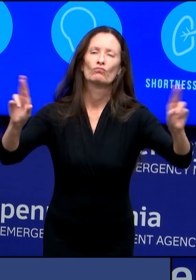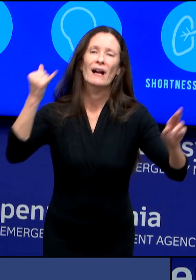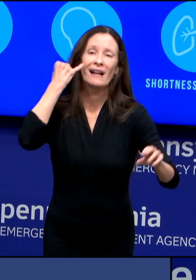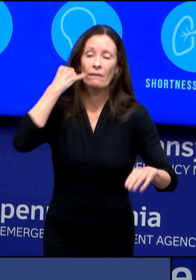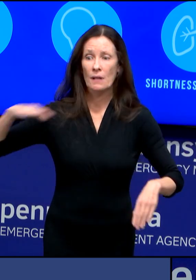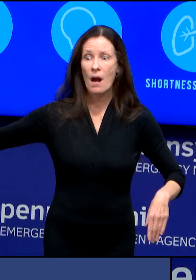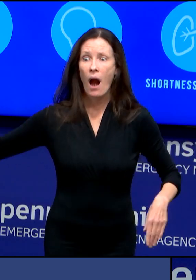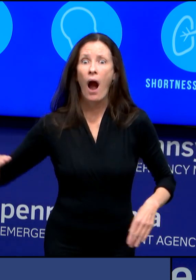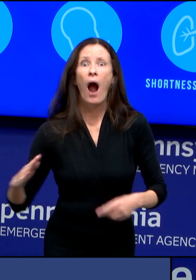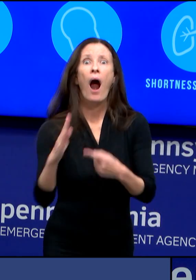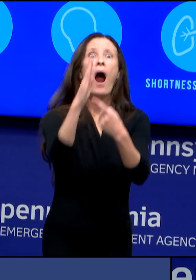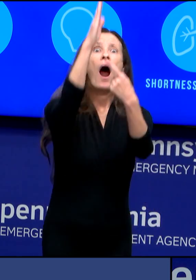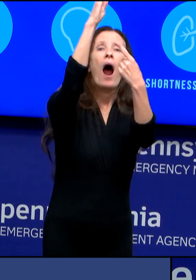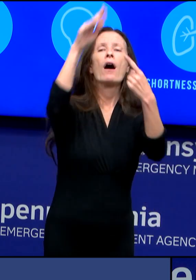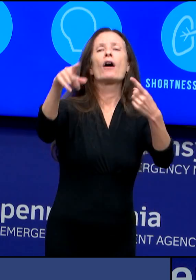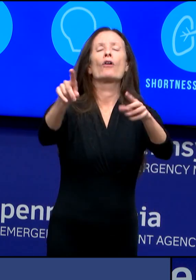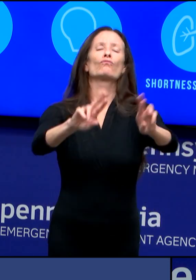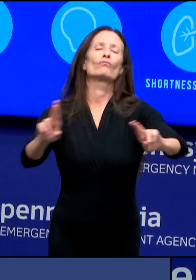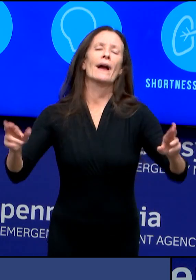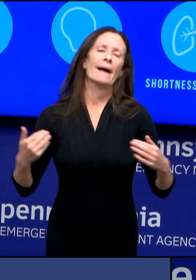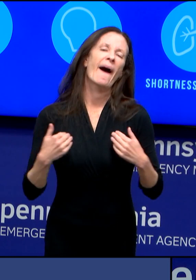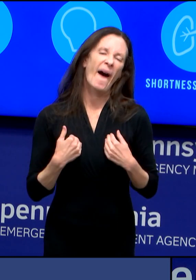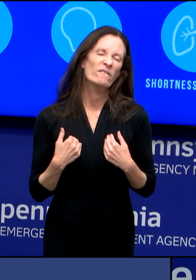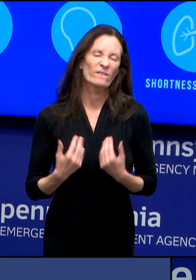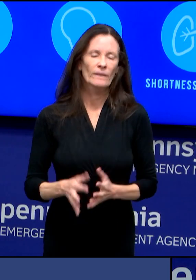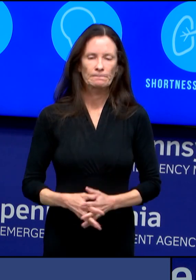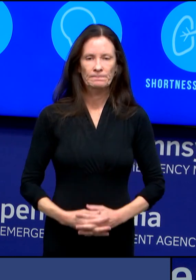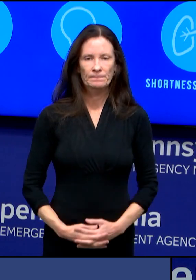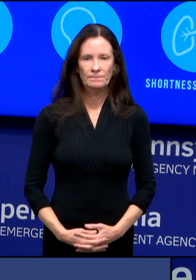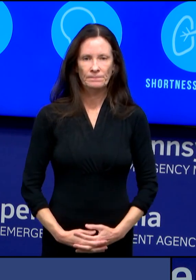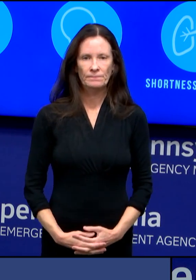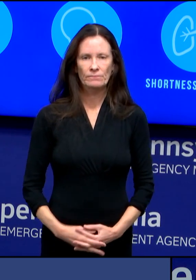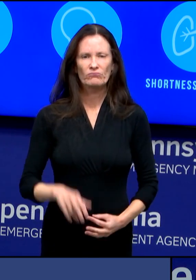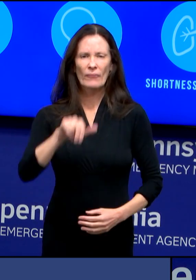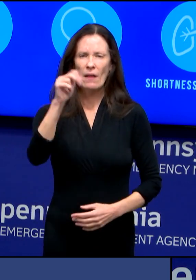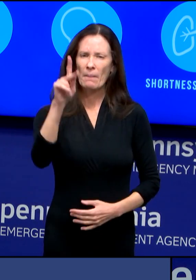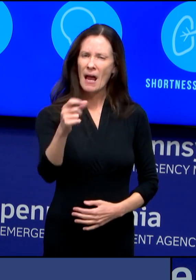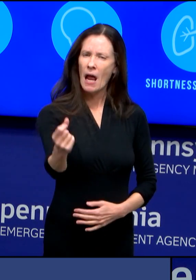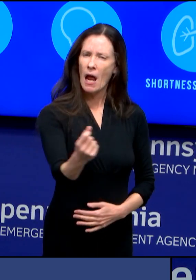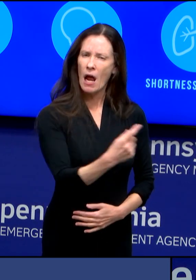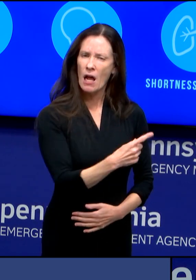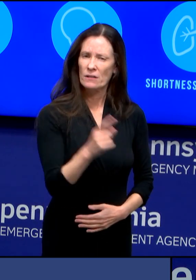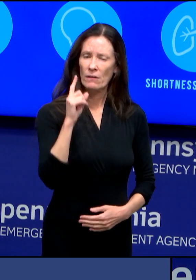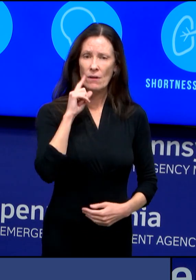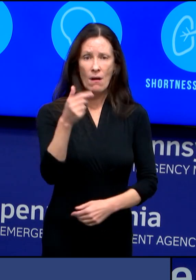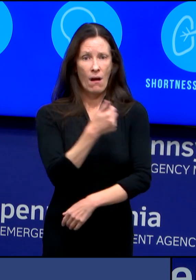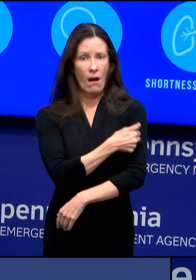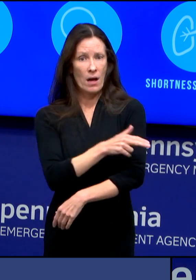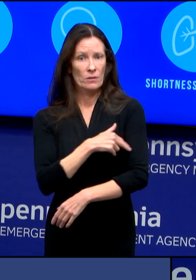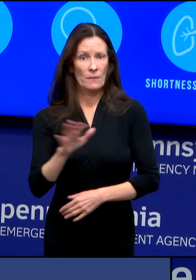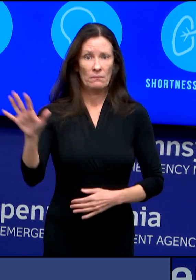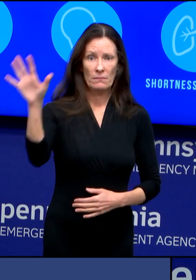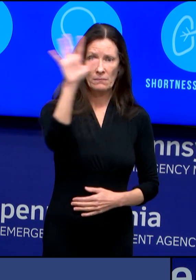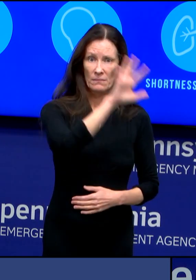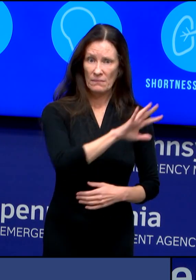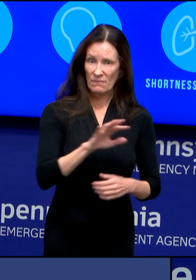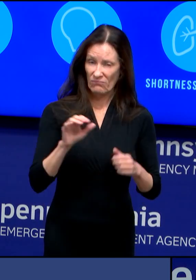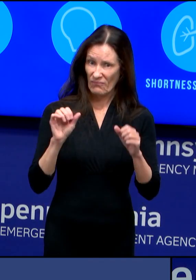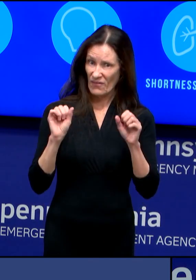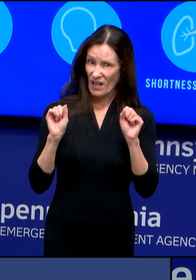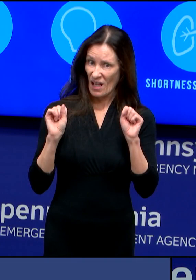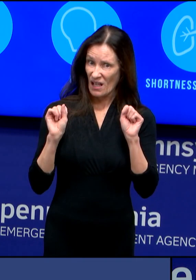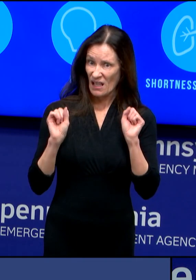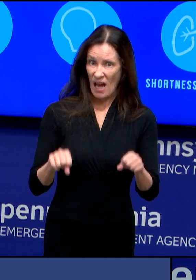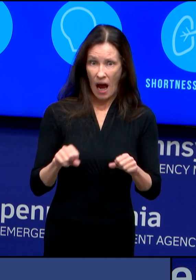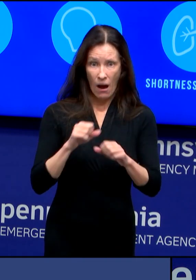think that the area hospitals have enough to prevent a situation like we're seeing in Italy, where healthcare workers are having to decide who gets that life-saving